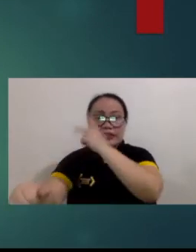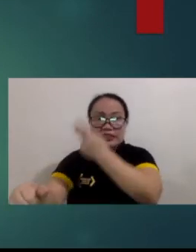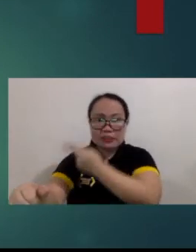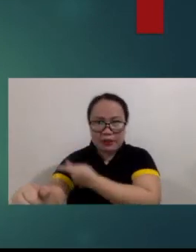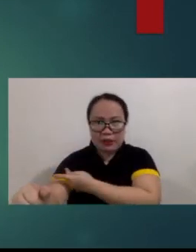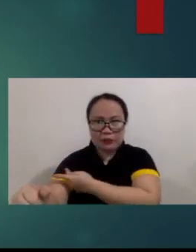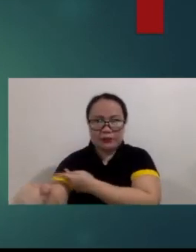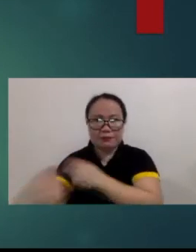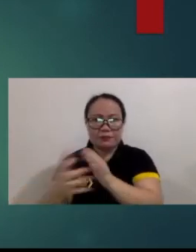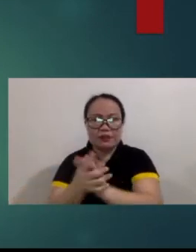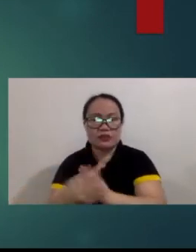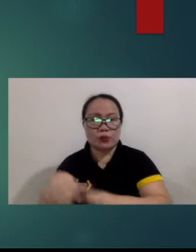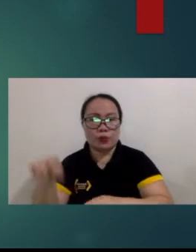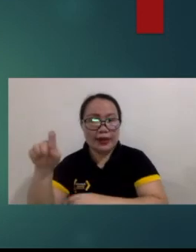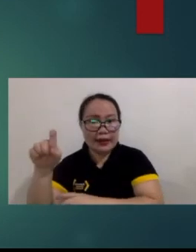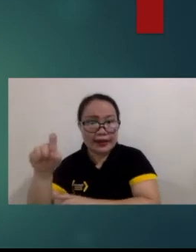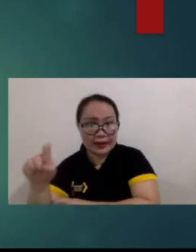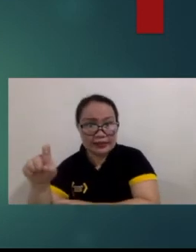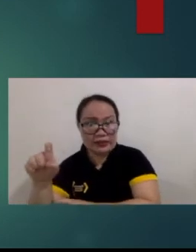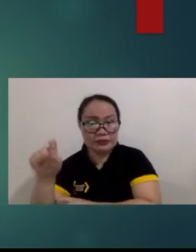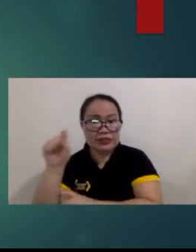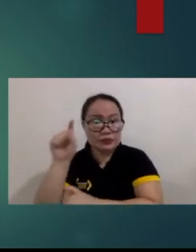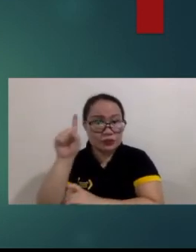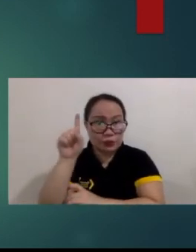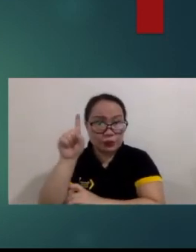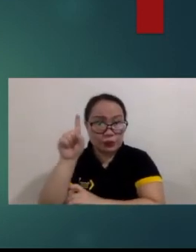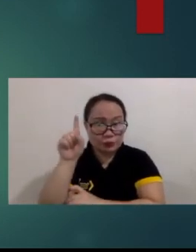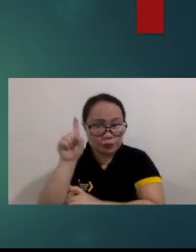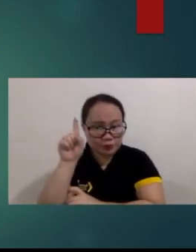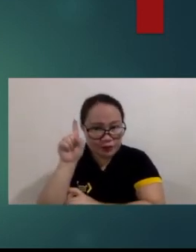or its power. So x raised